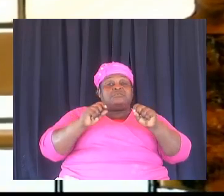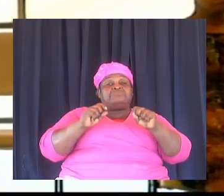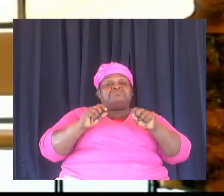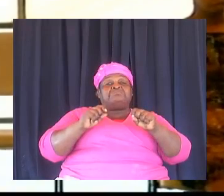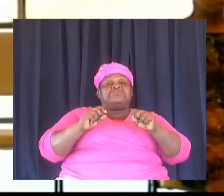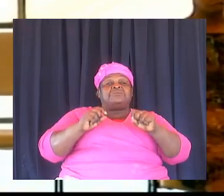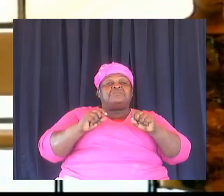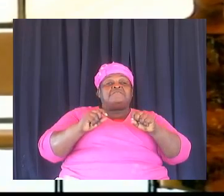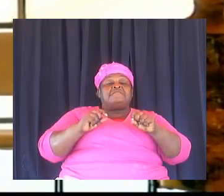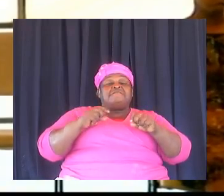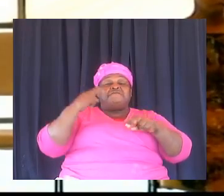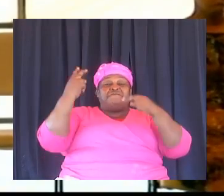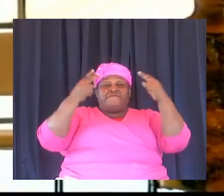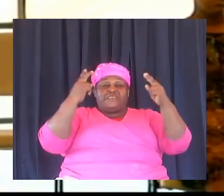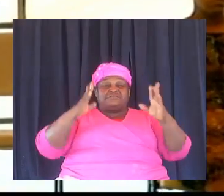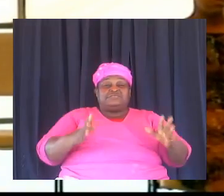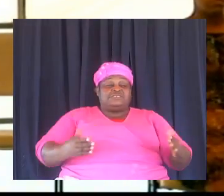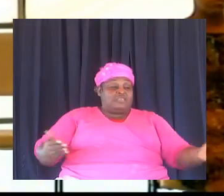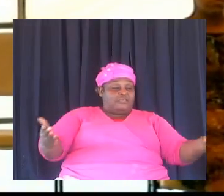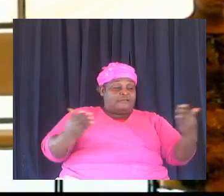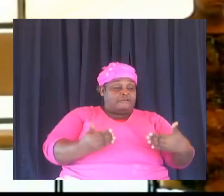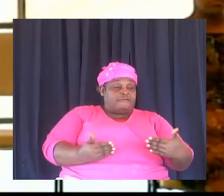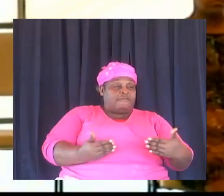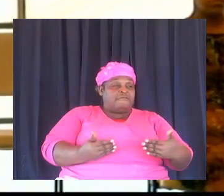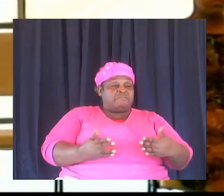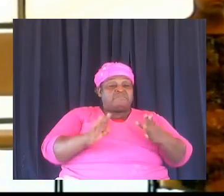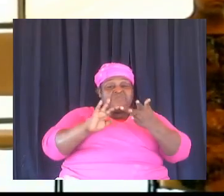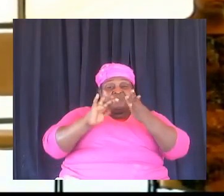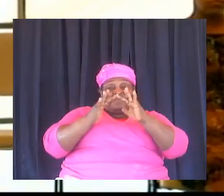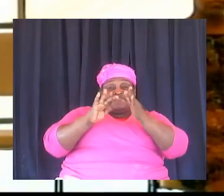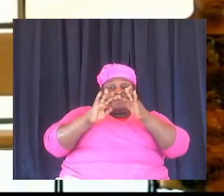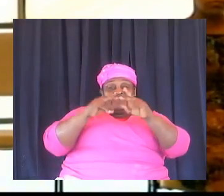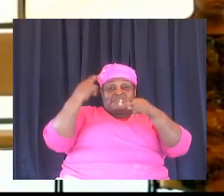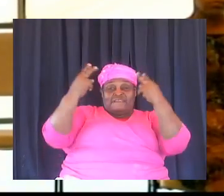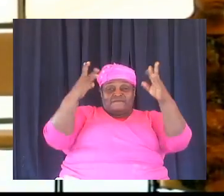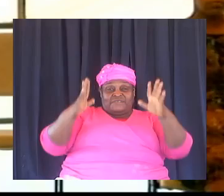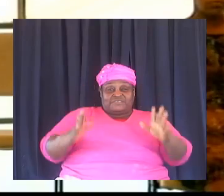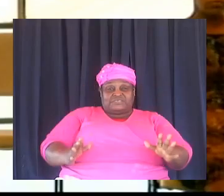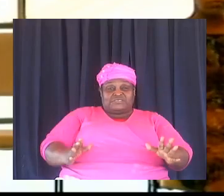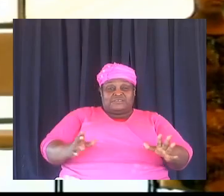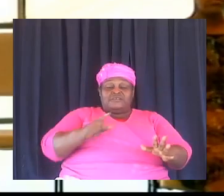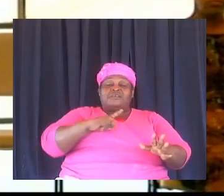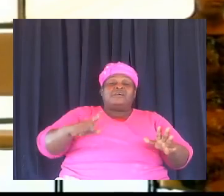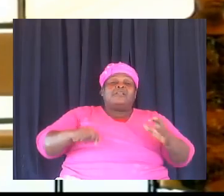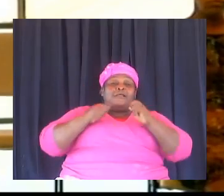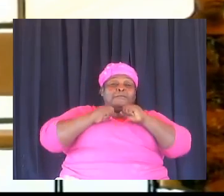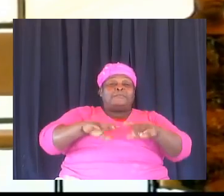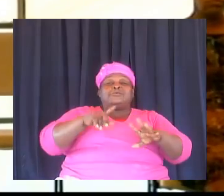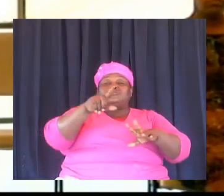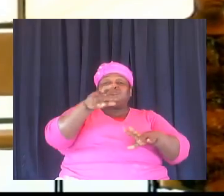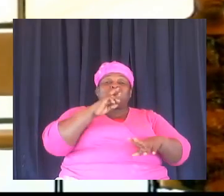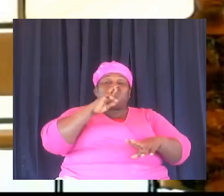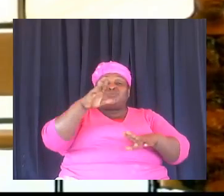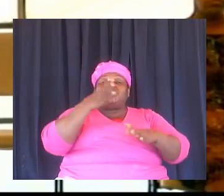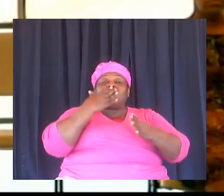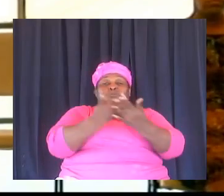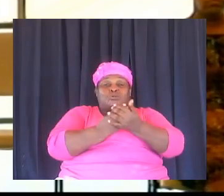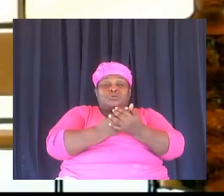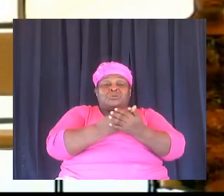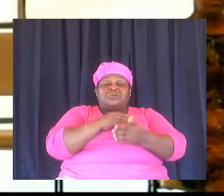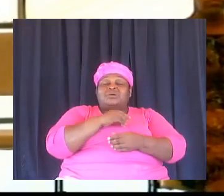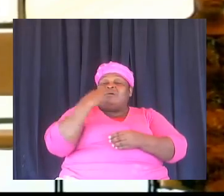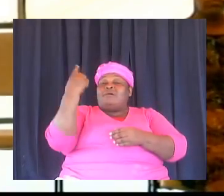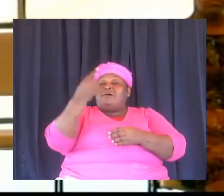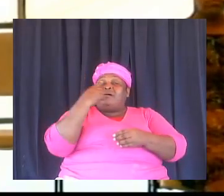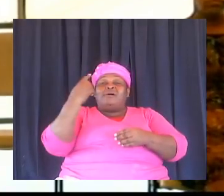the online visitors. And can I say to you, the Lord bless you real good. It is always a pleasure to